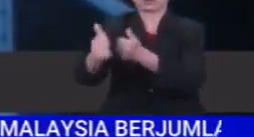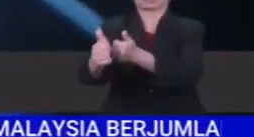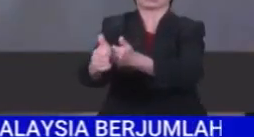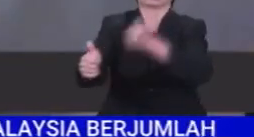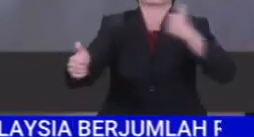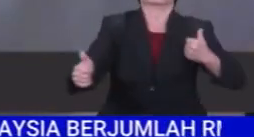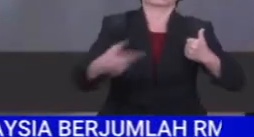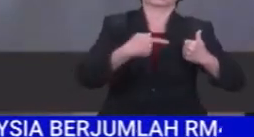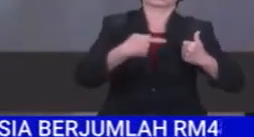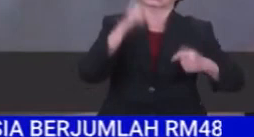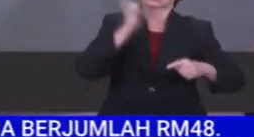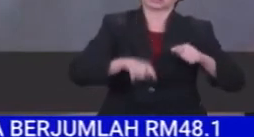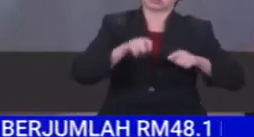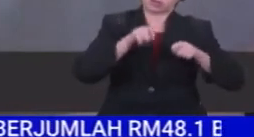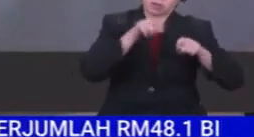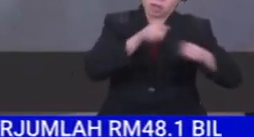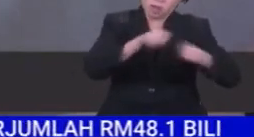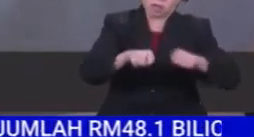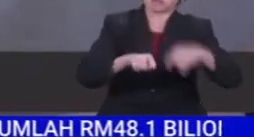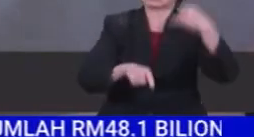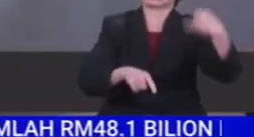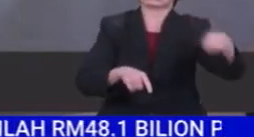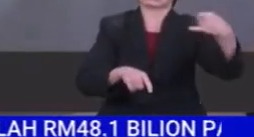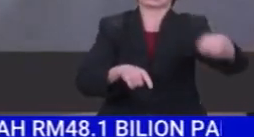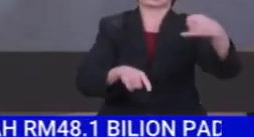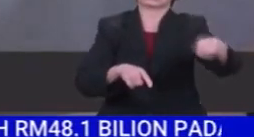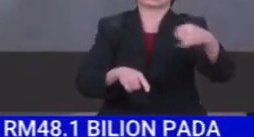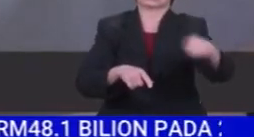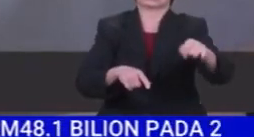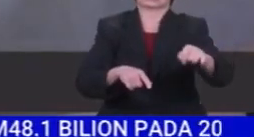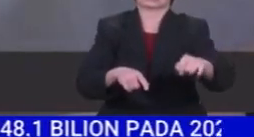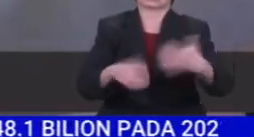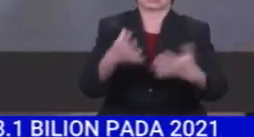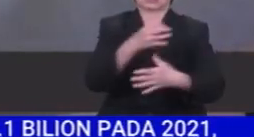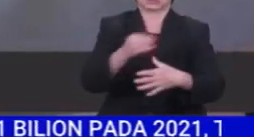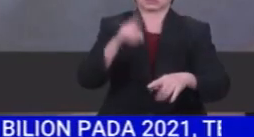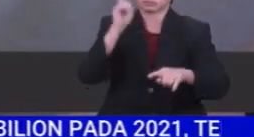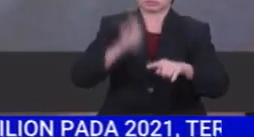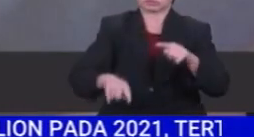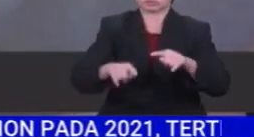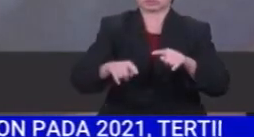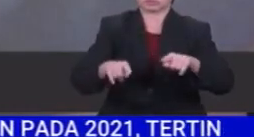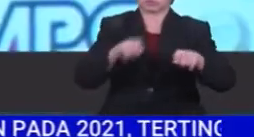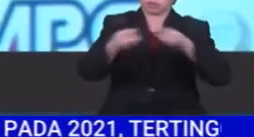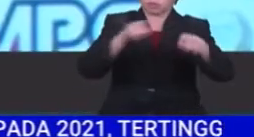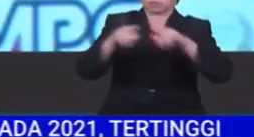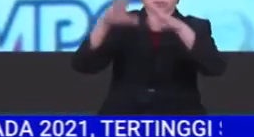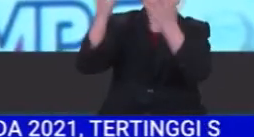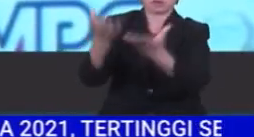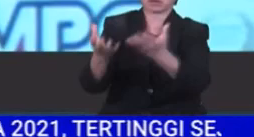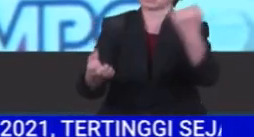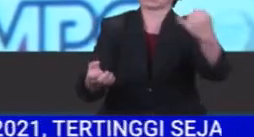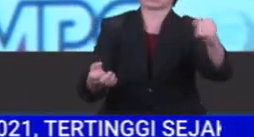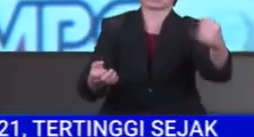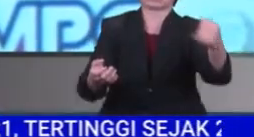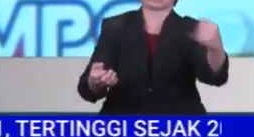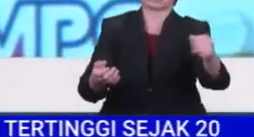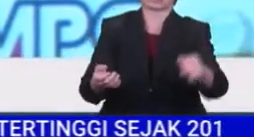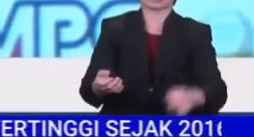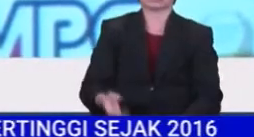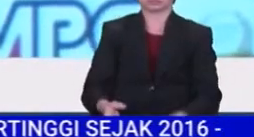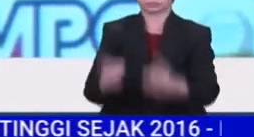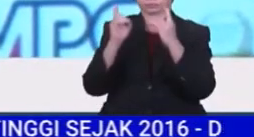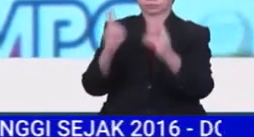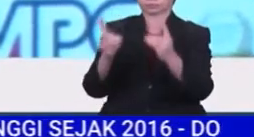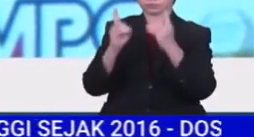able to compete with your business competition amoso to complete the global market ciri